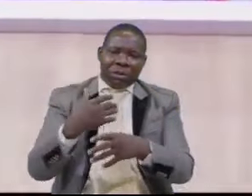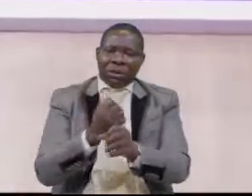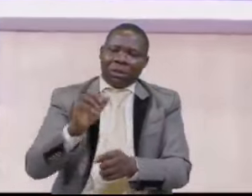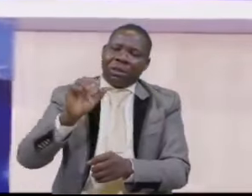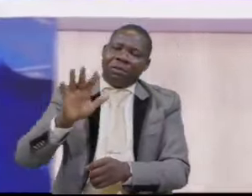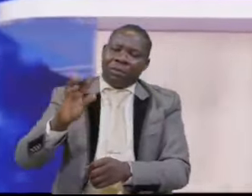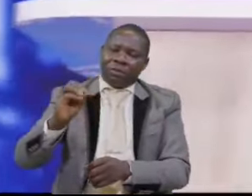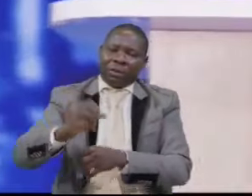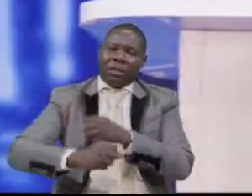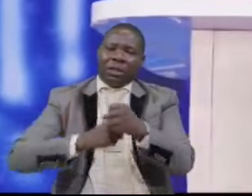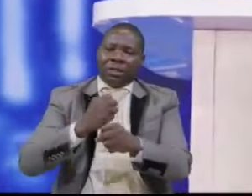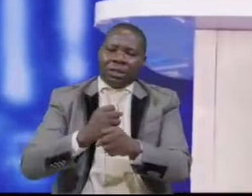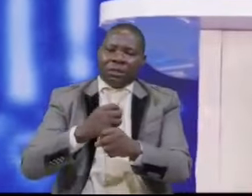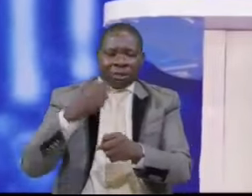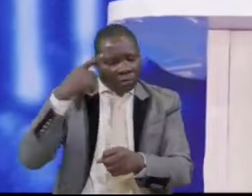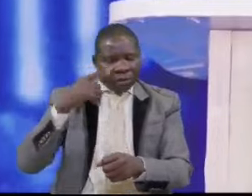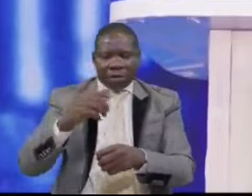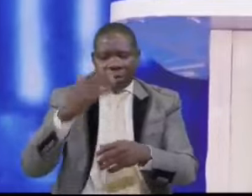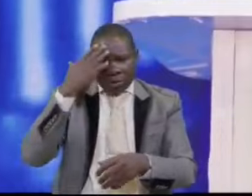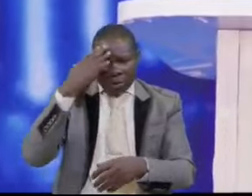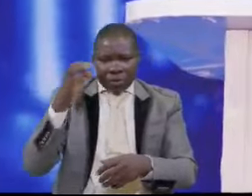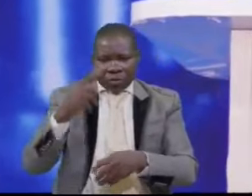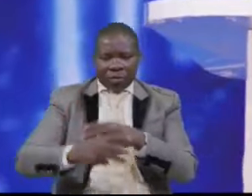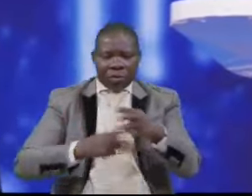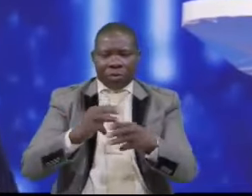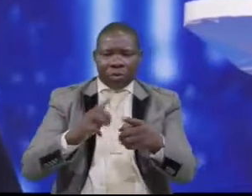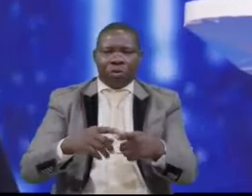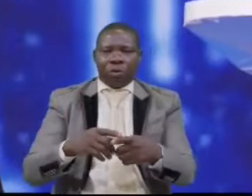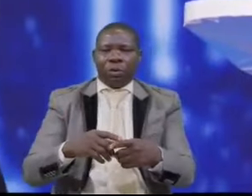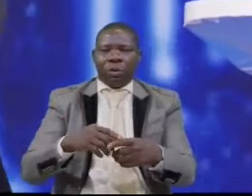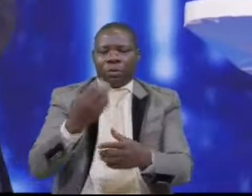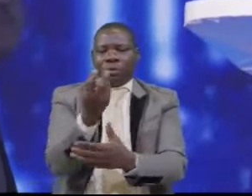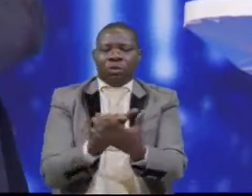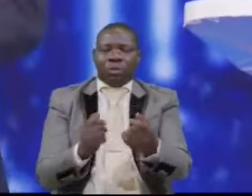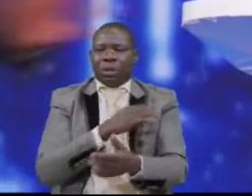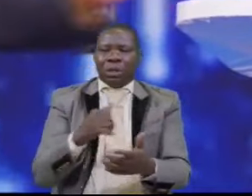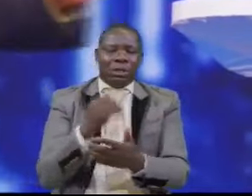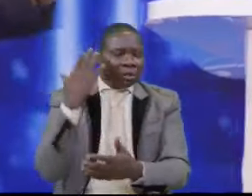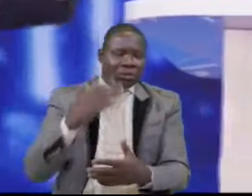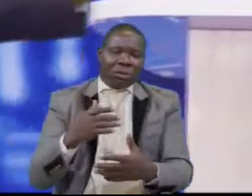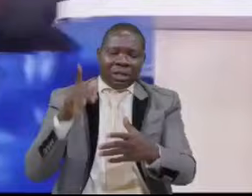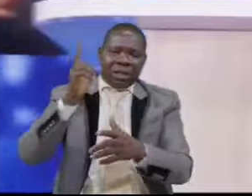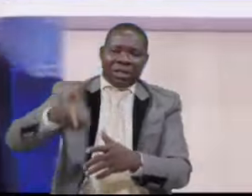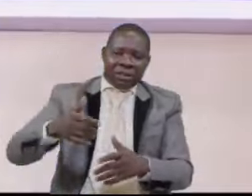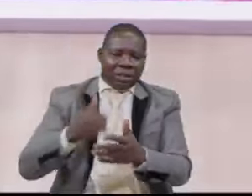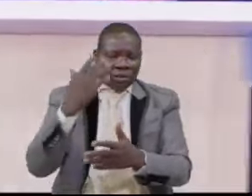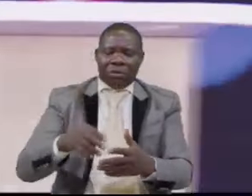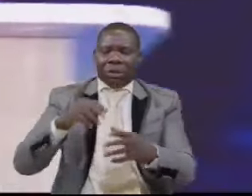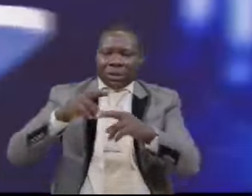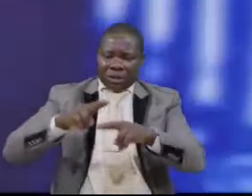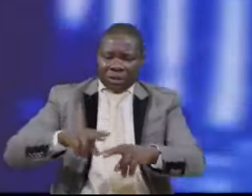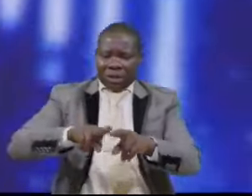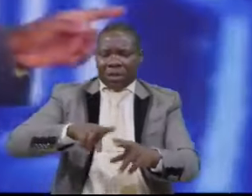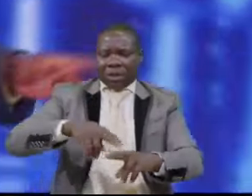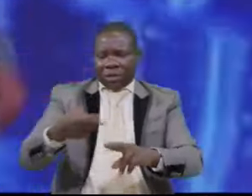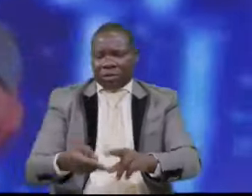of the world to double, and later it will reduce to about 10 years, and in 10 years the knowledge of the